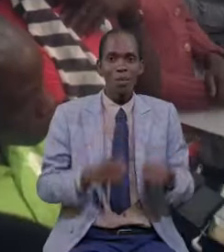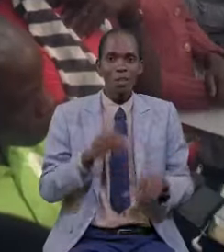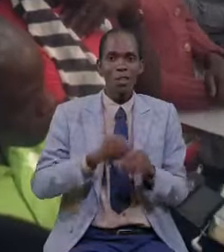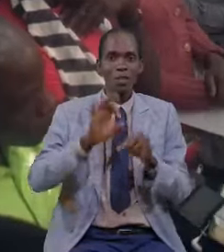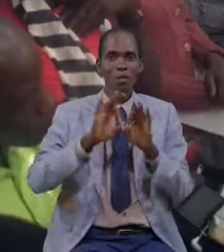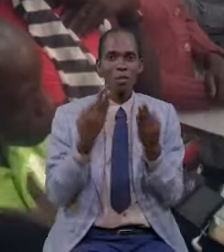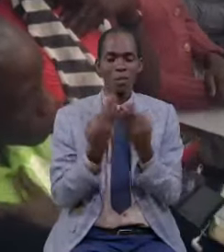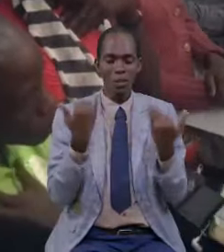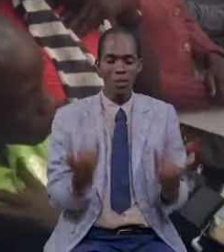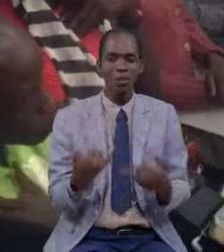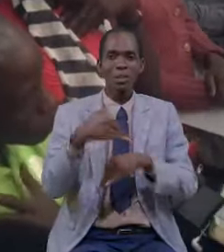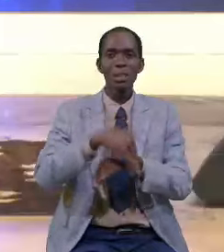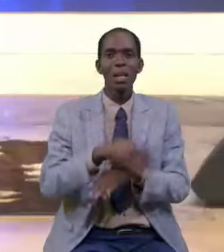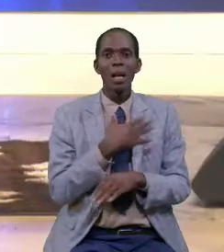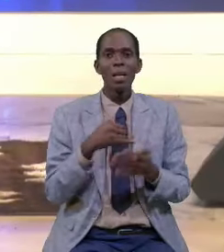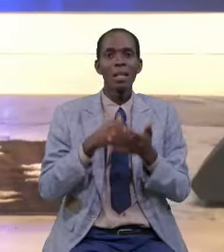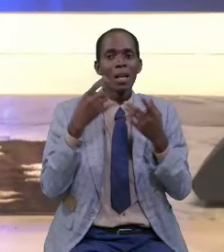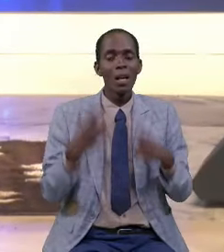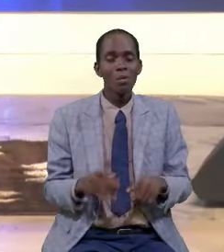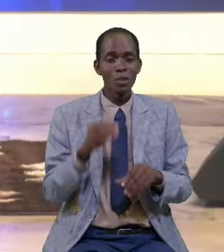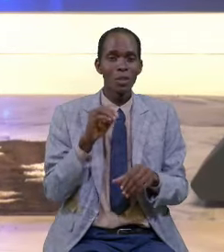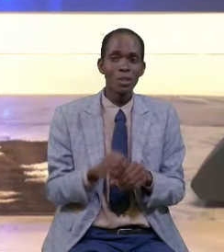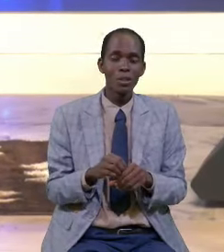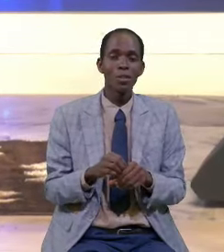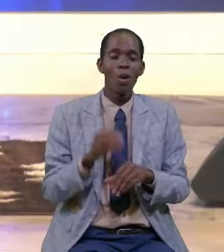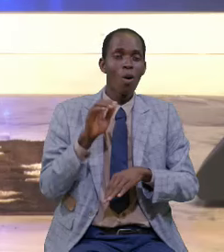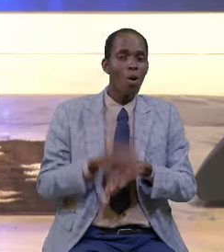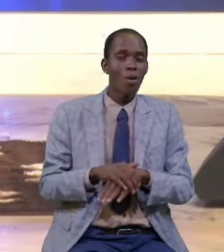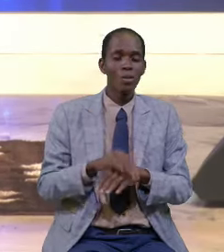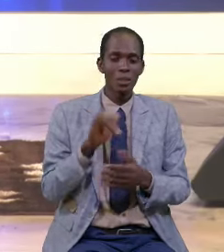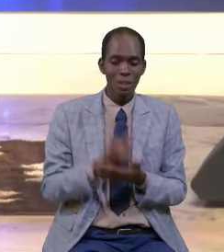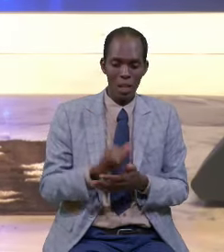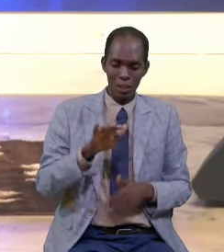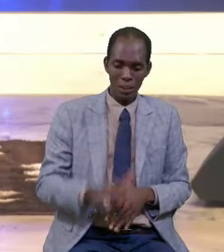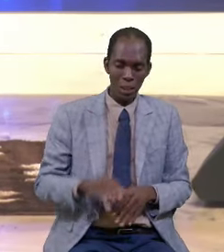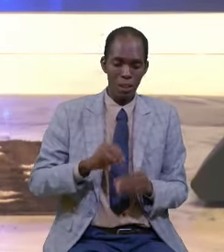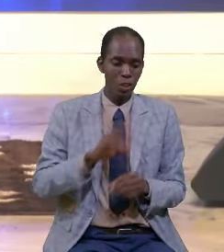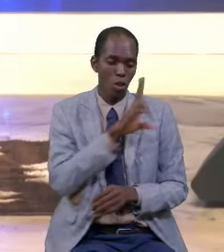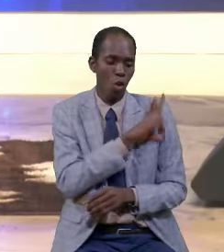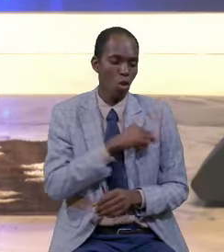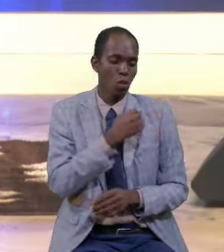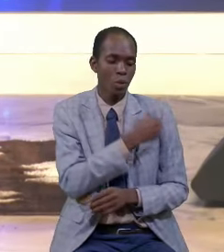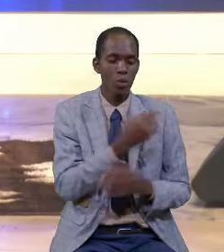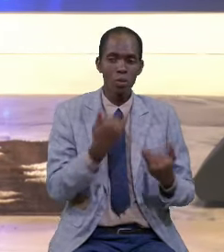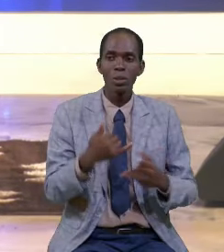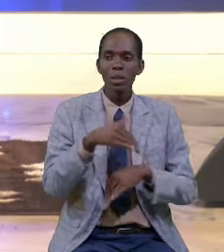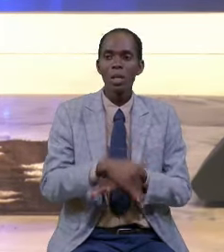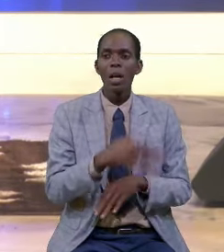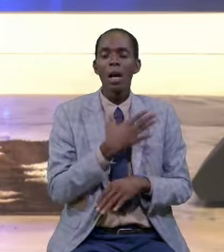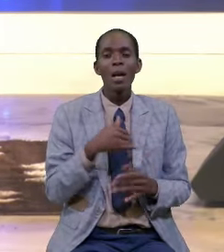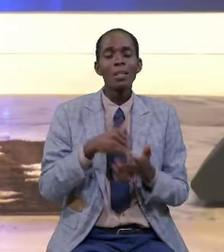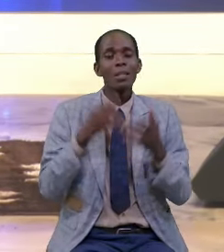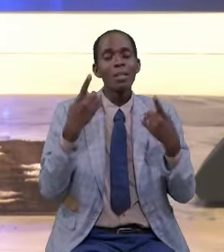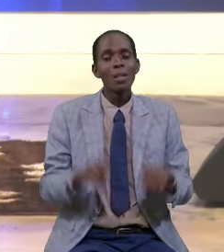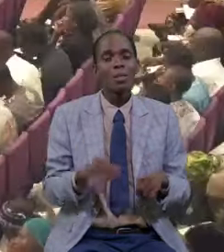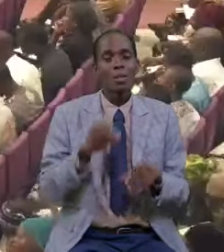tonight. And it came to pass on that child in the hospital tonight. And it came to pass on